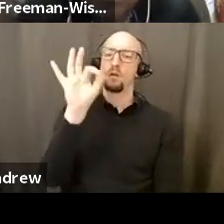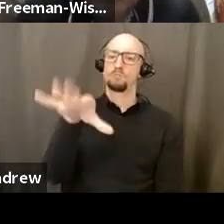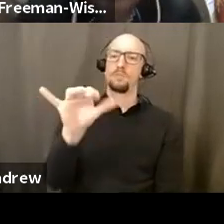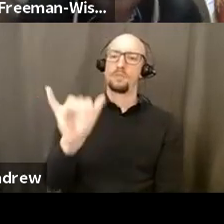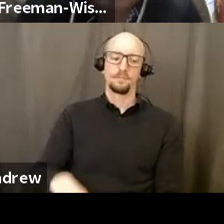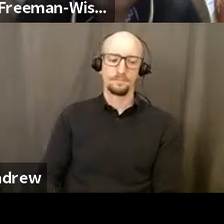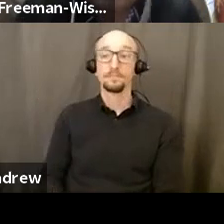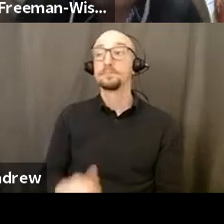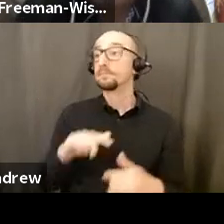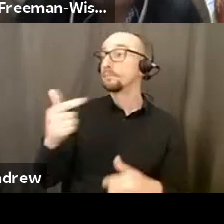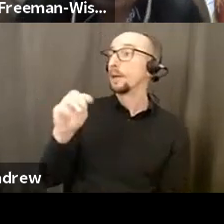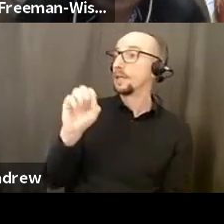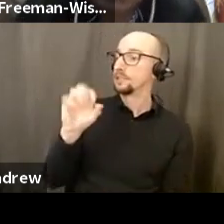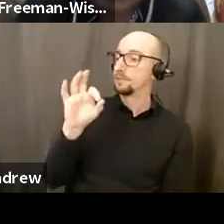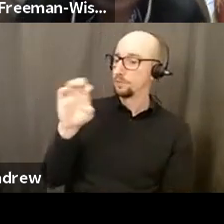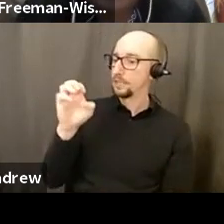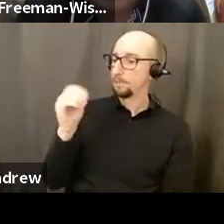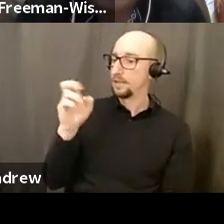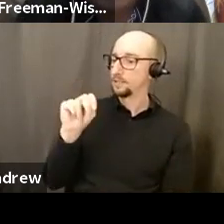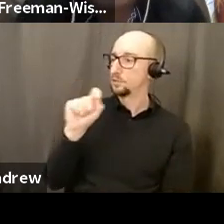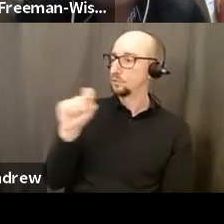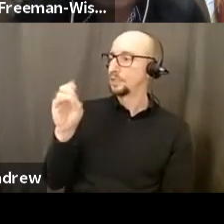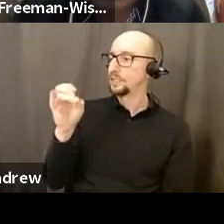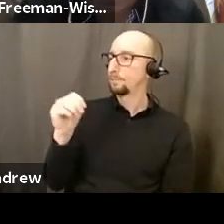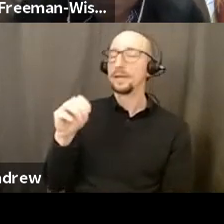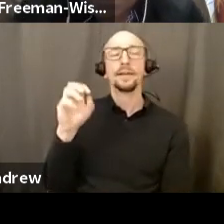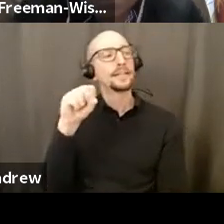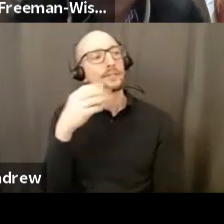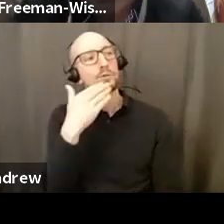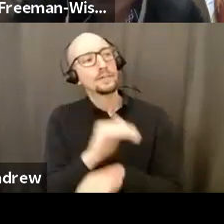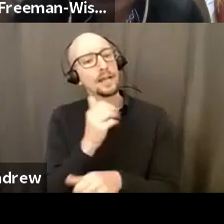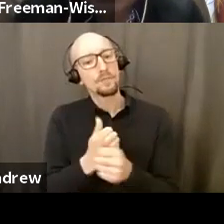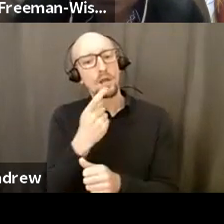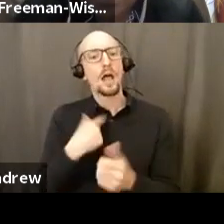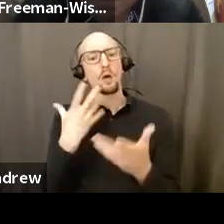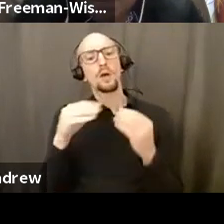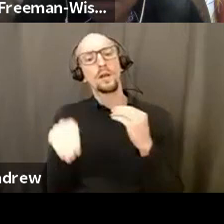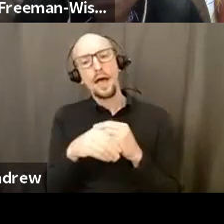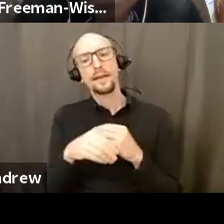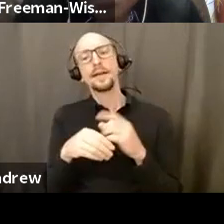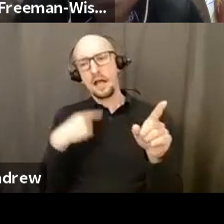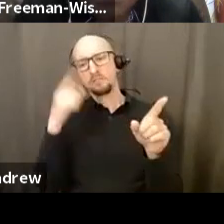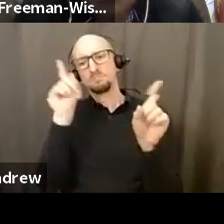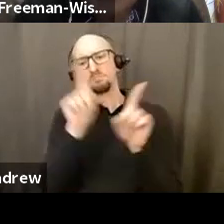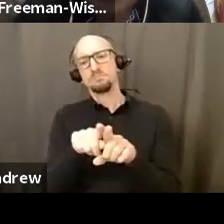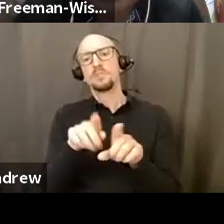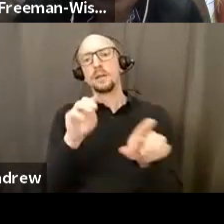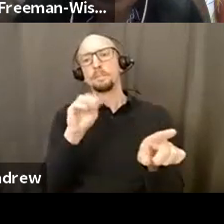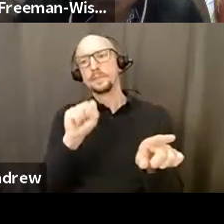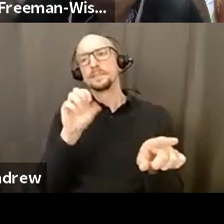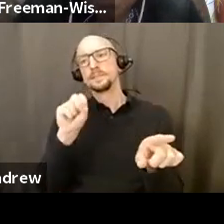Ms. Freeman Wisdom, please. Good evening, everybody. I was just going to say that I do agree with Ms.